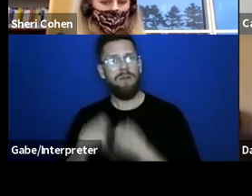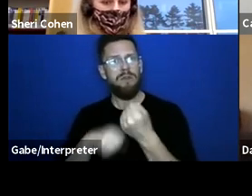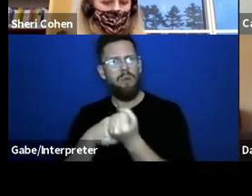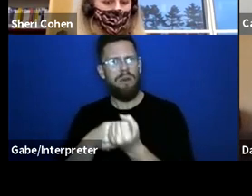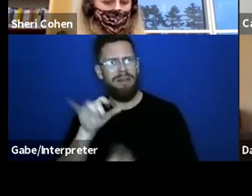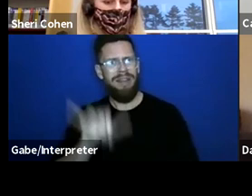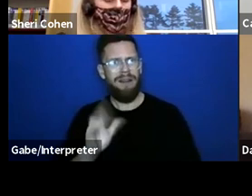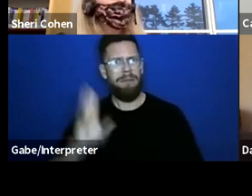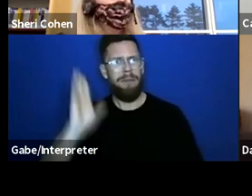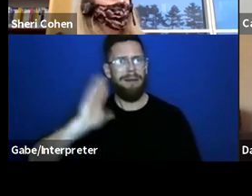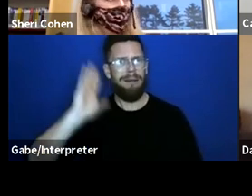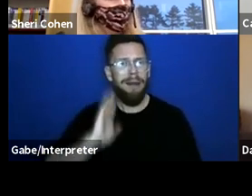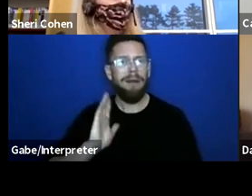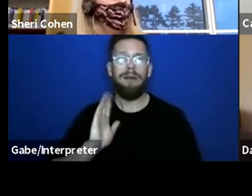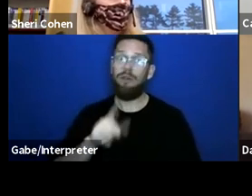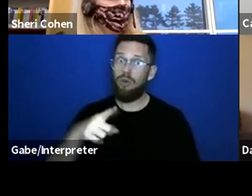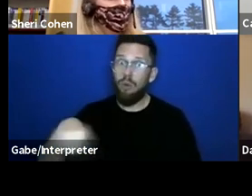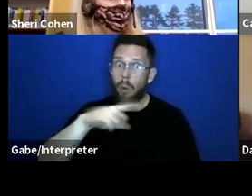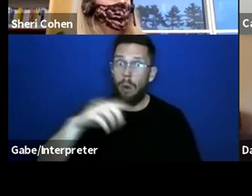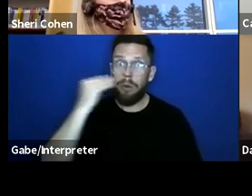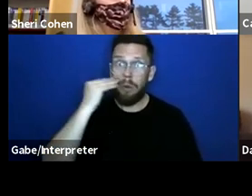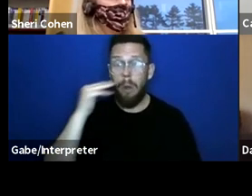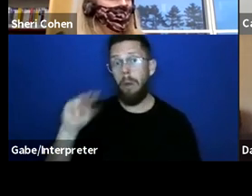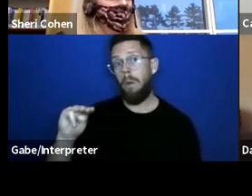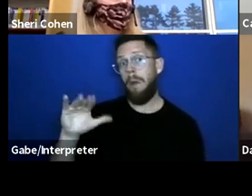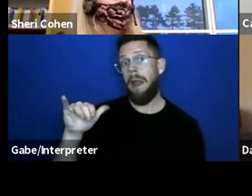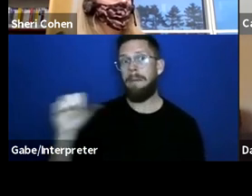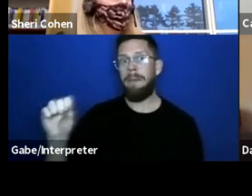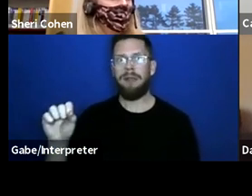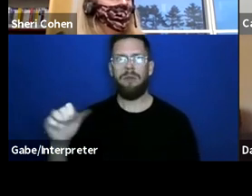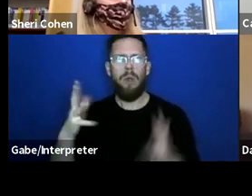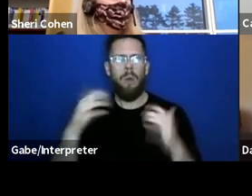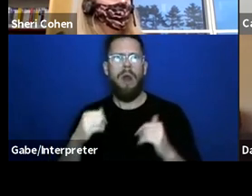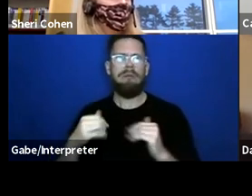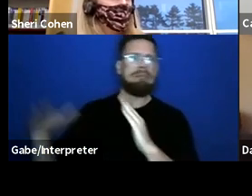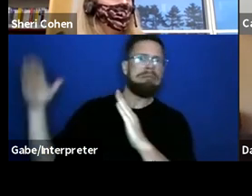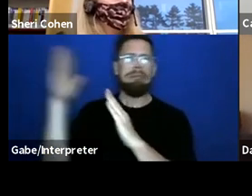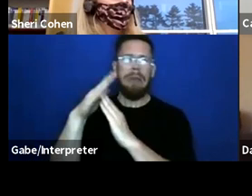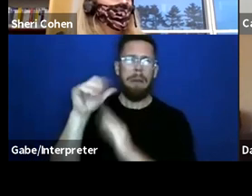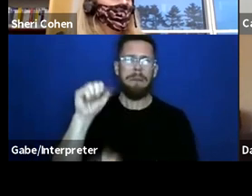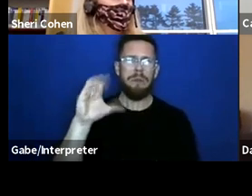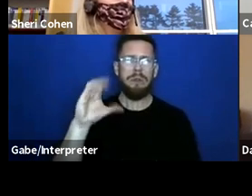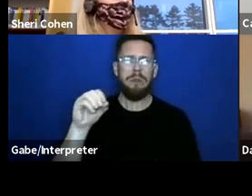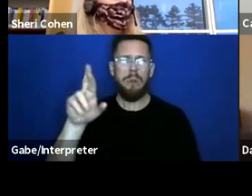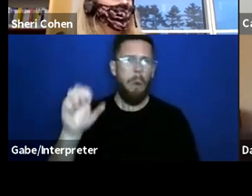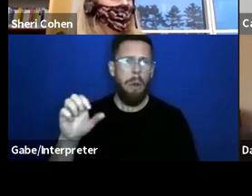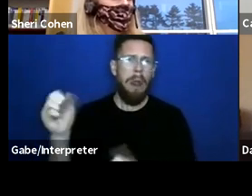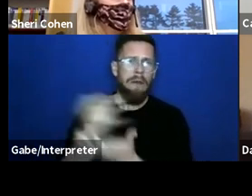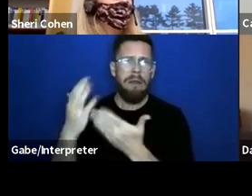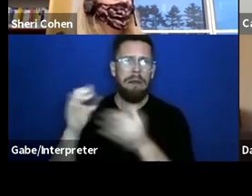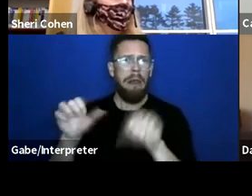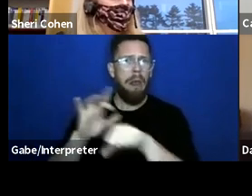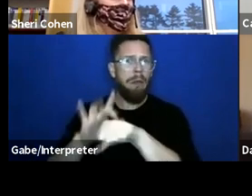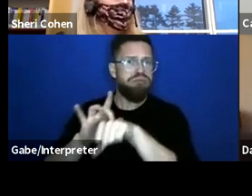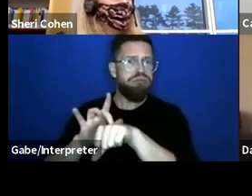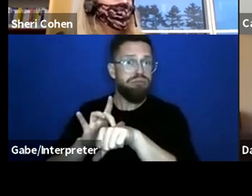days of MCAS, as you know, there's a lot of pressure to just score at the top on everything. And I think this committee, since day one that I've been here, has taken the